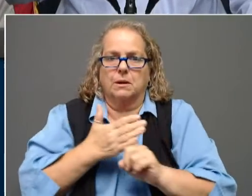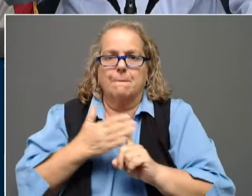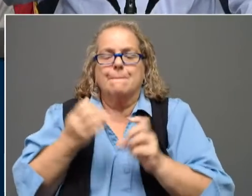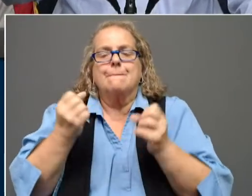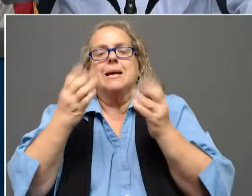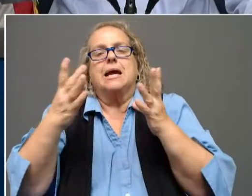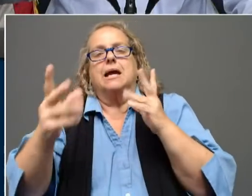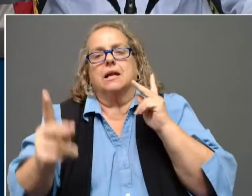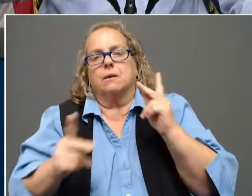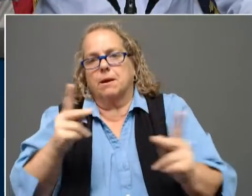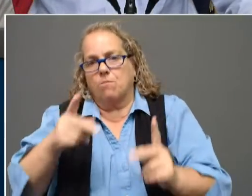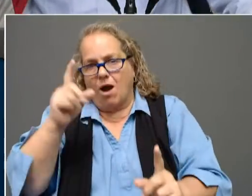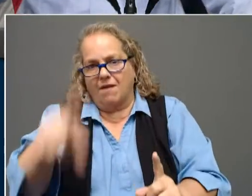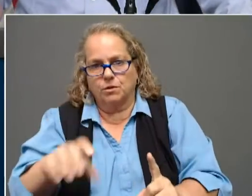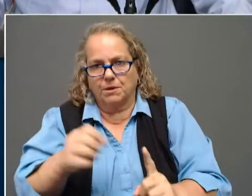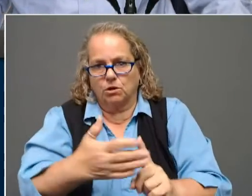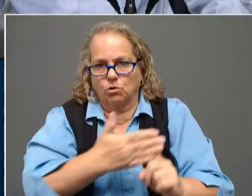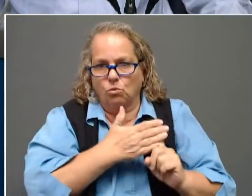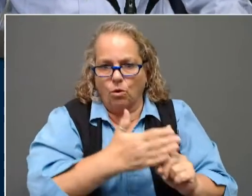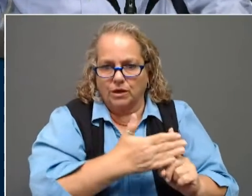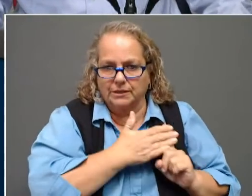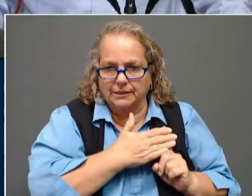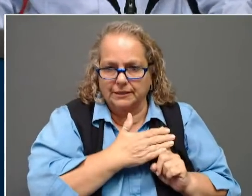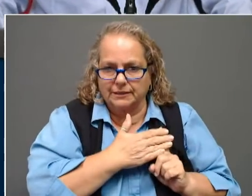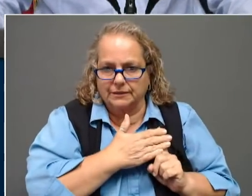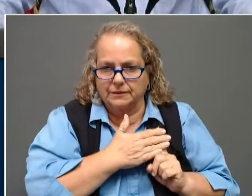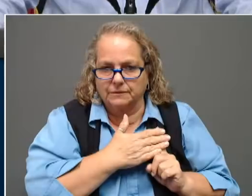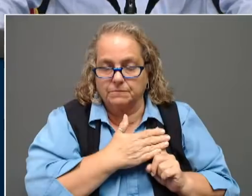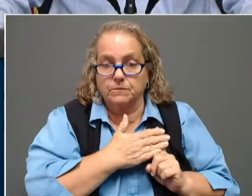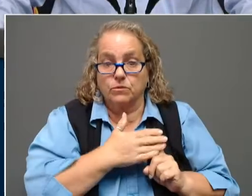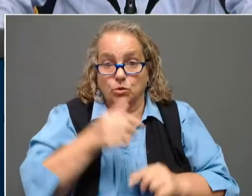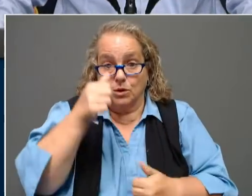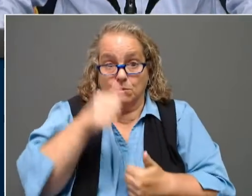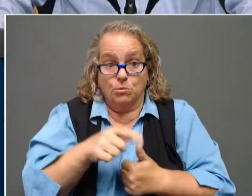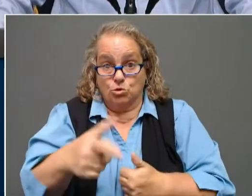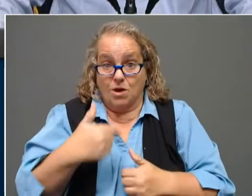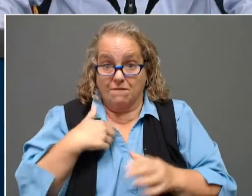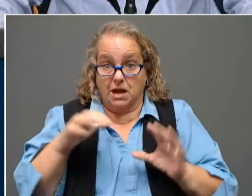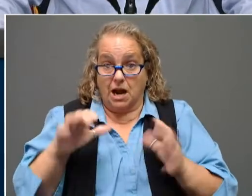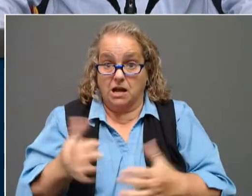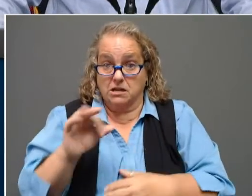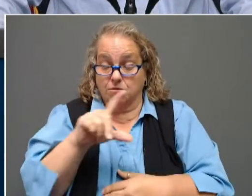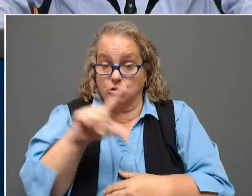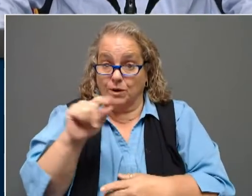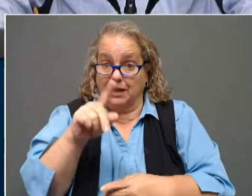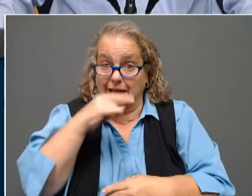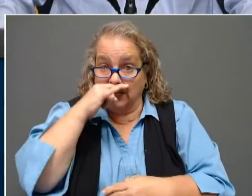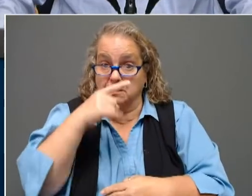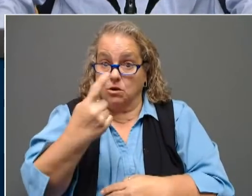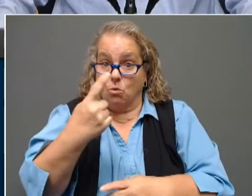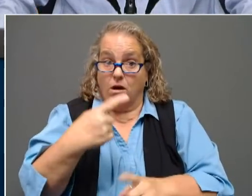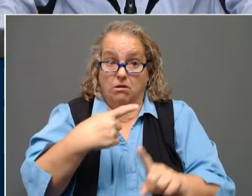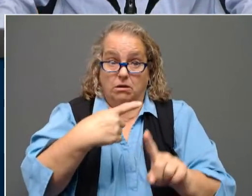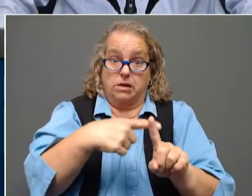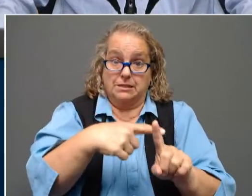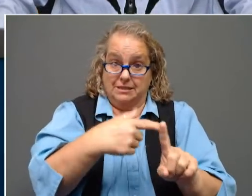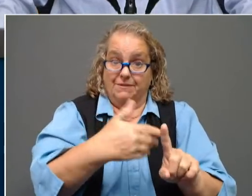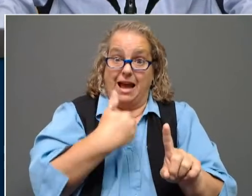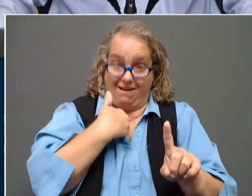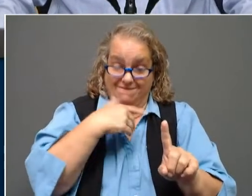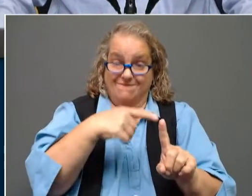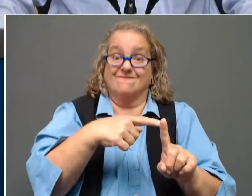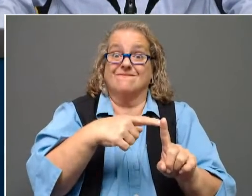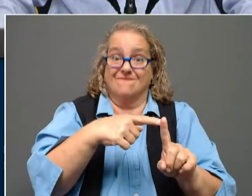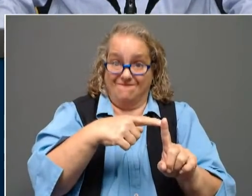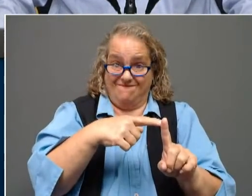quarantines. And remember, if you got a class of 20 kids and one tests positive and you don't have the mitigation steps that you need